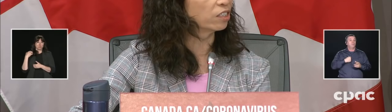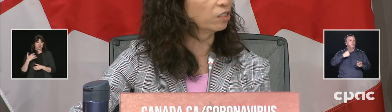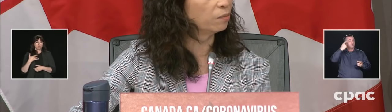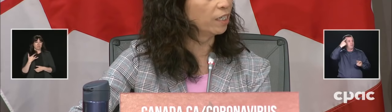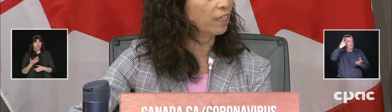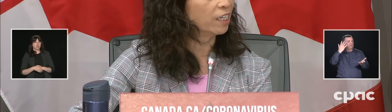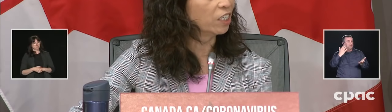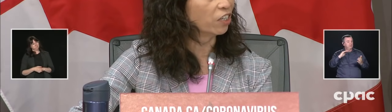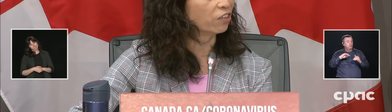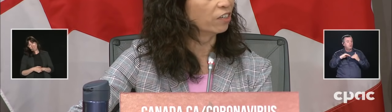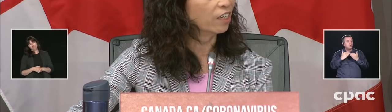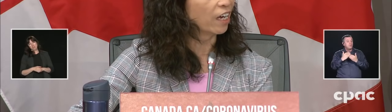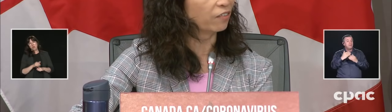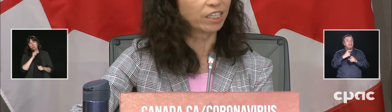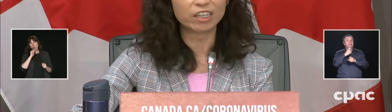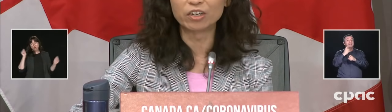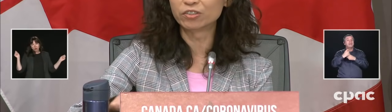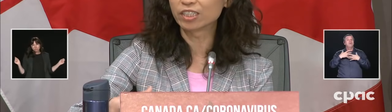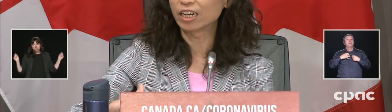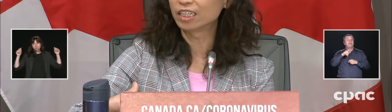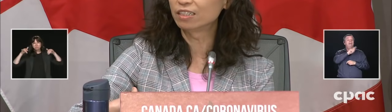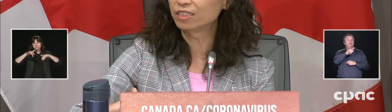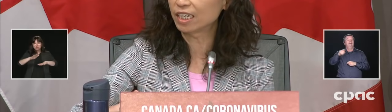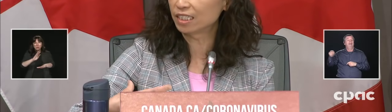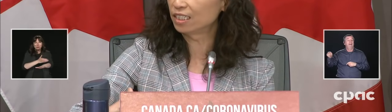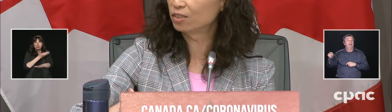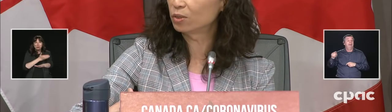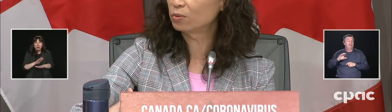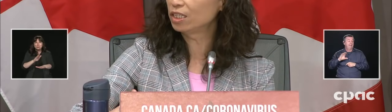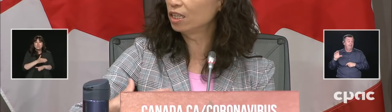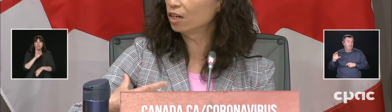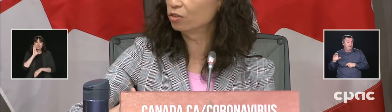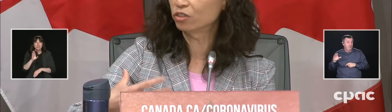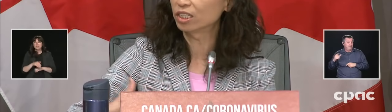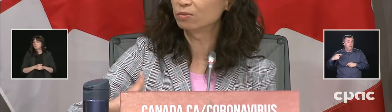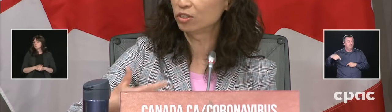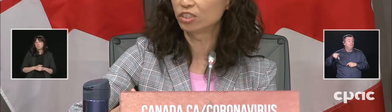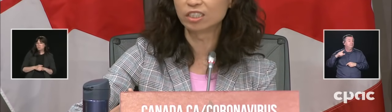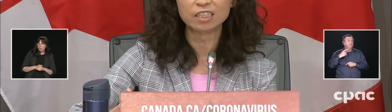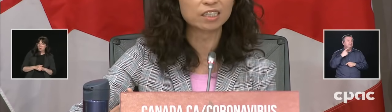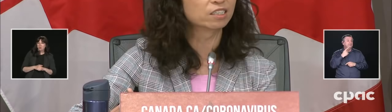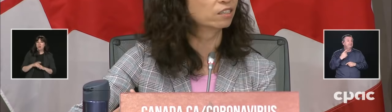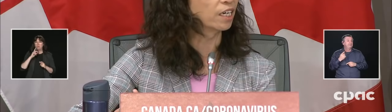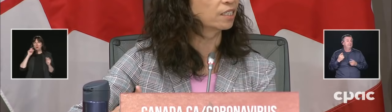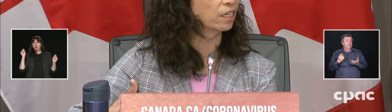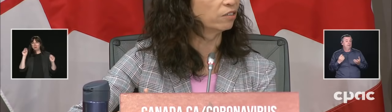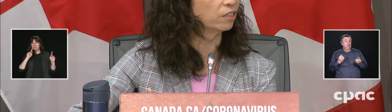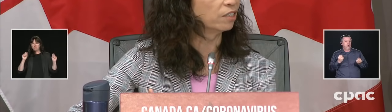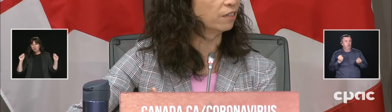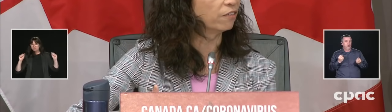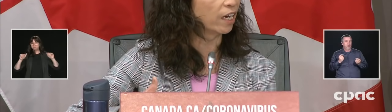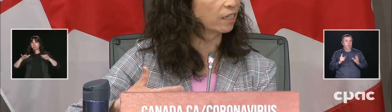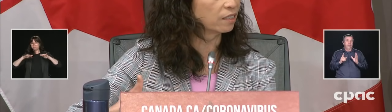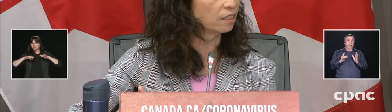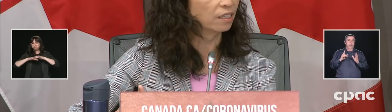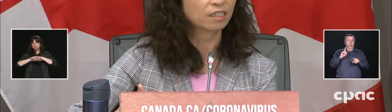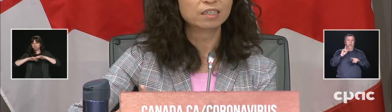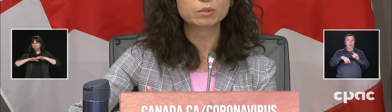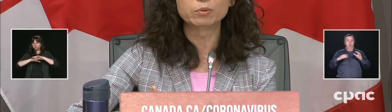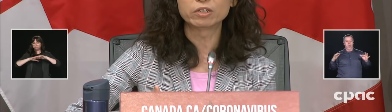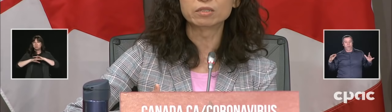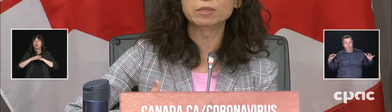You're not going to be, having those kind of settings where we know transmission is going to accelerate really